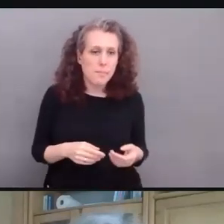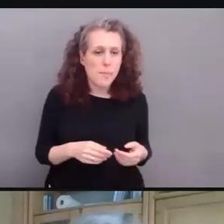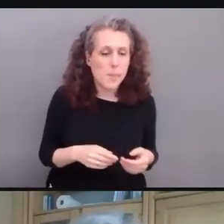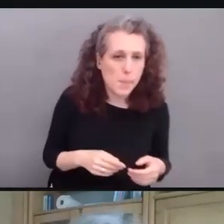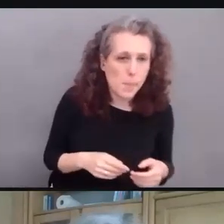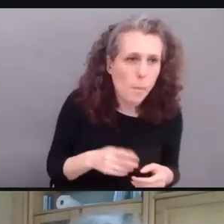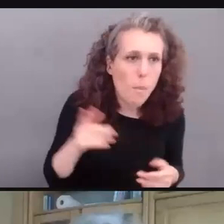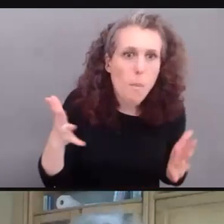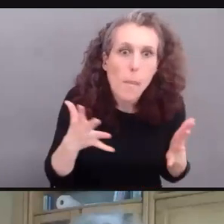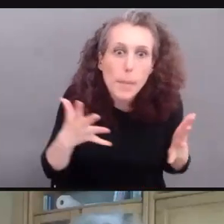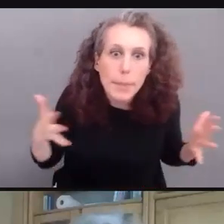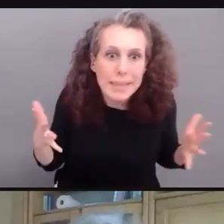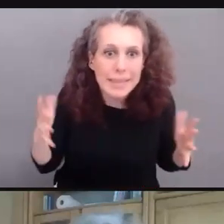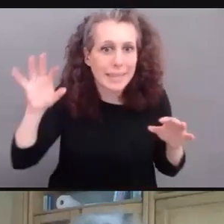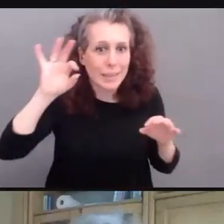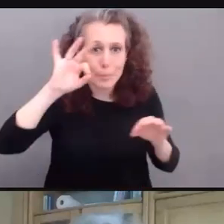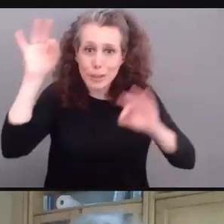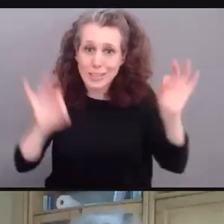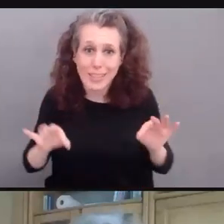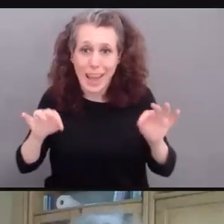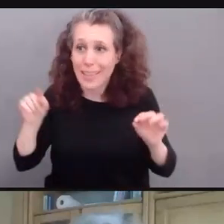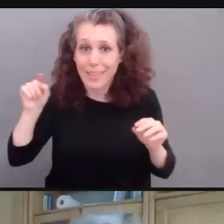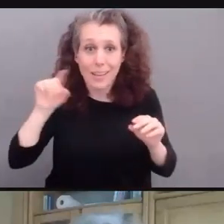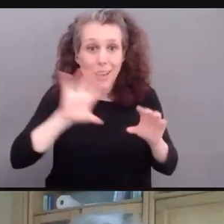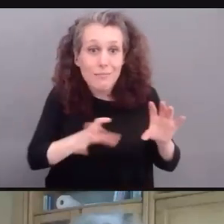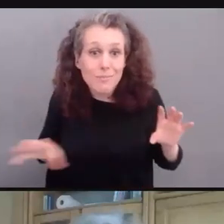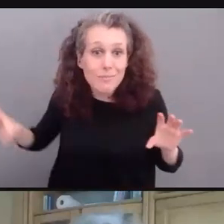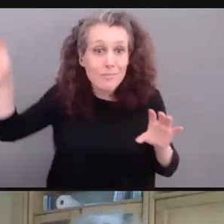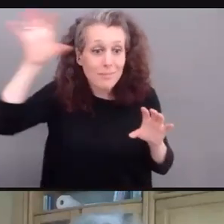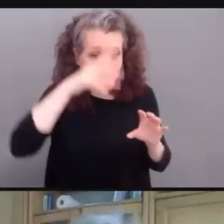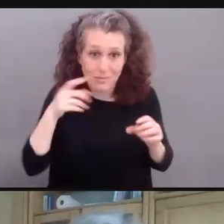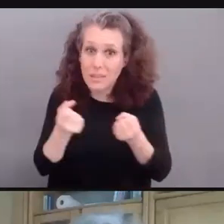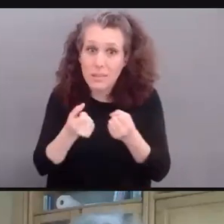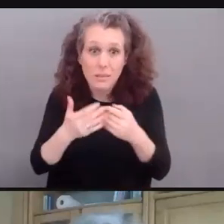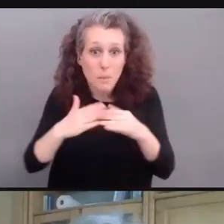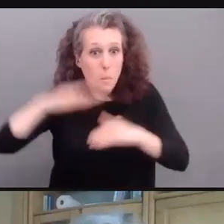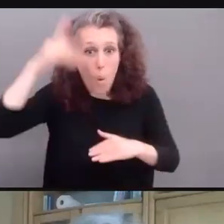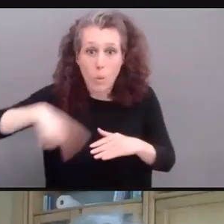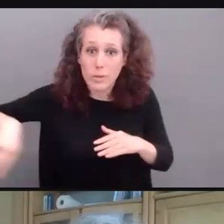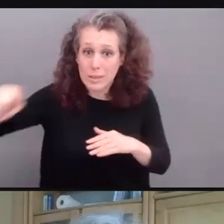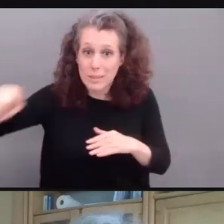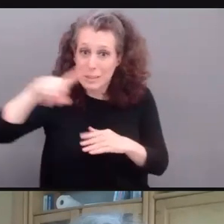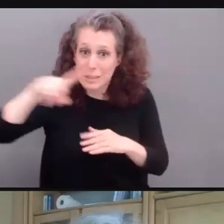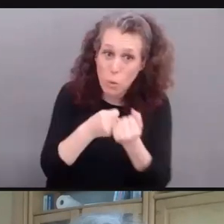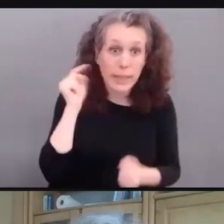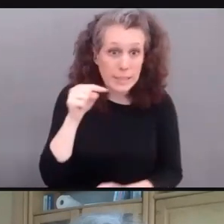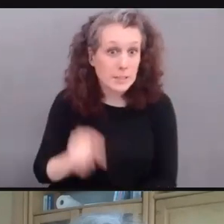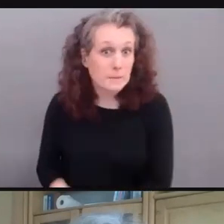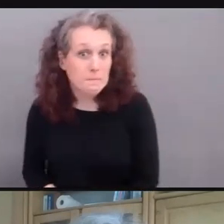large majority of all the participating national member bodies. Next slide, please.